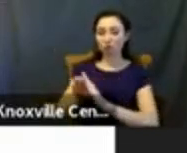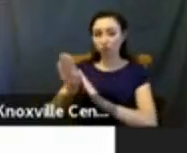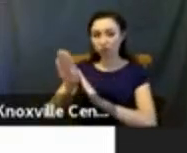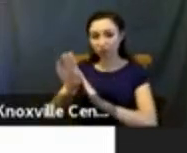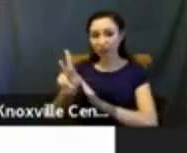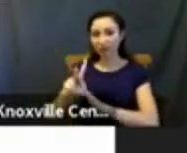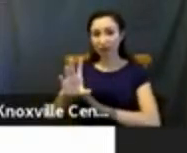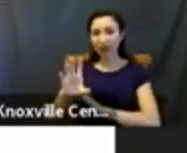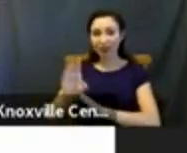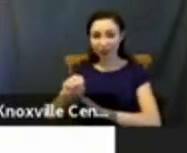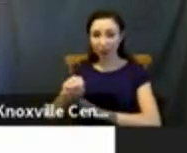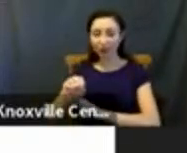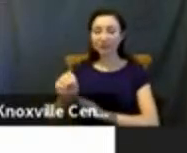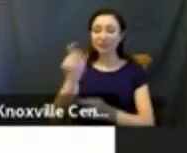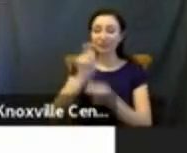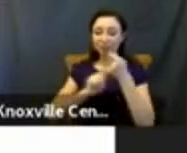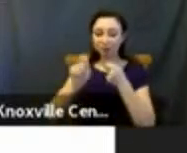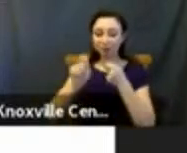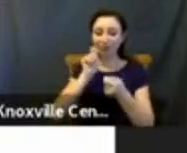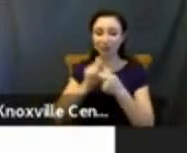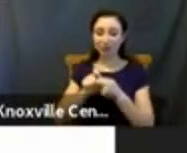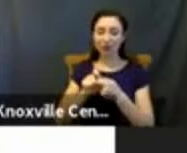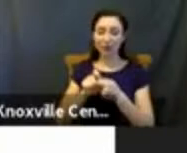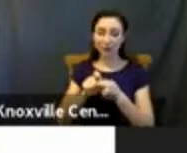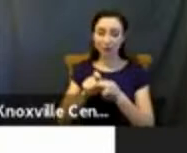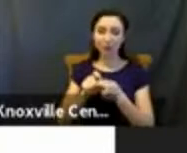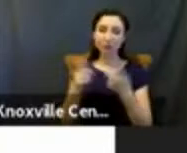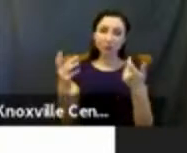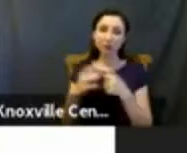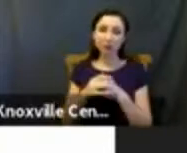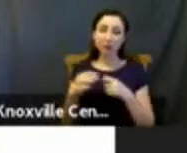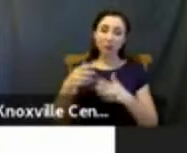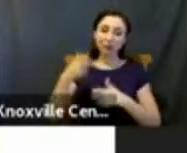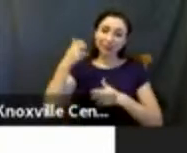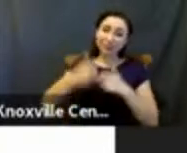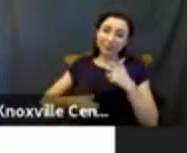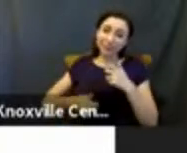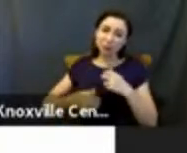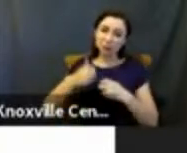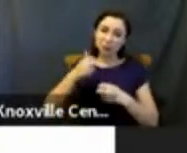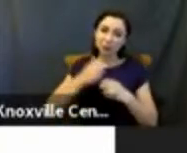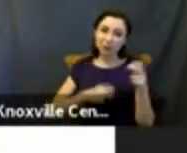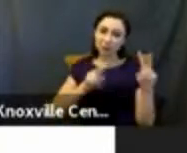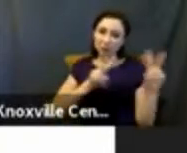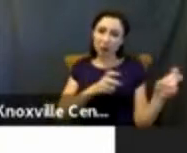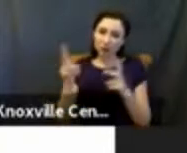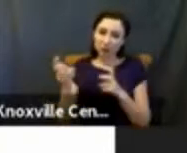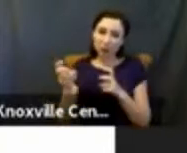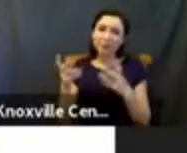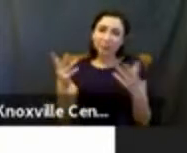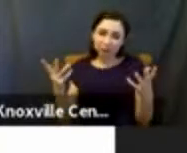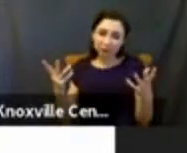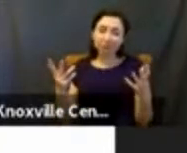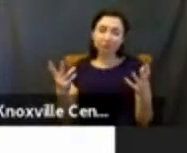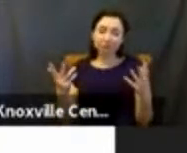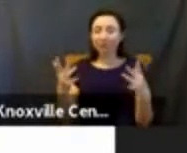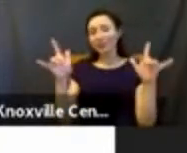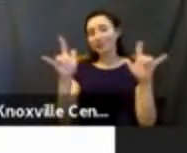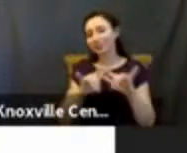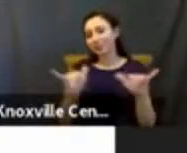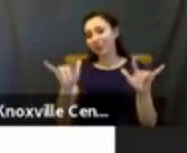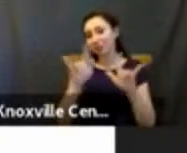specifically. And so, I mean, this is a difficult set of topics, but at the same time,